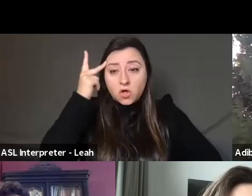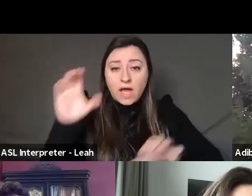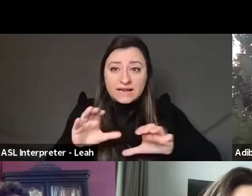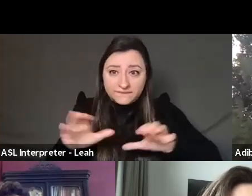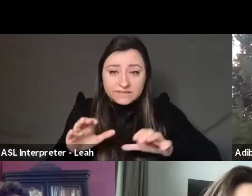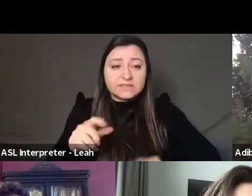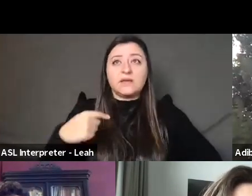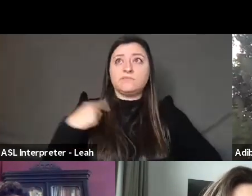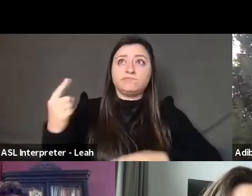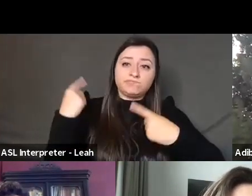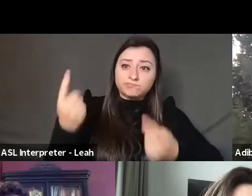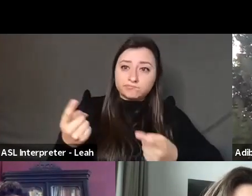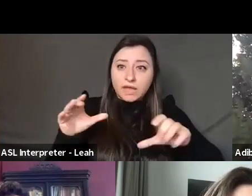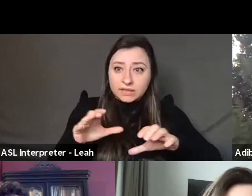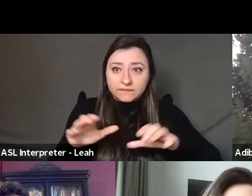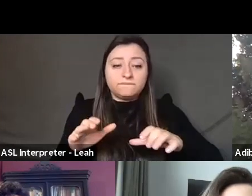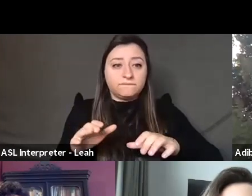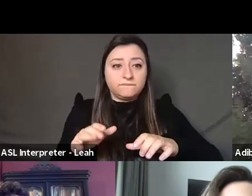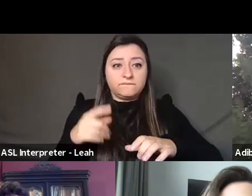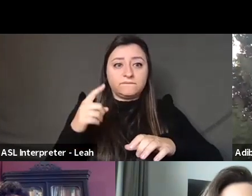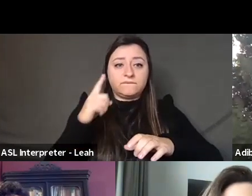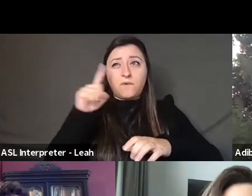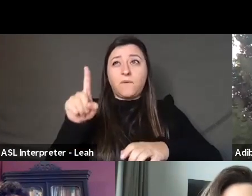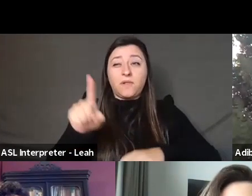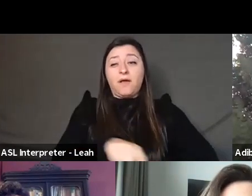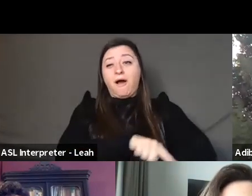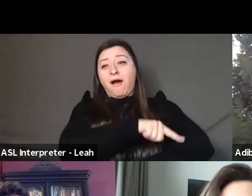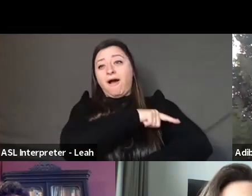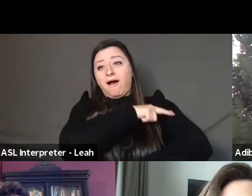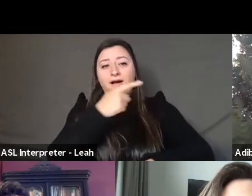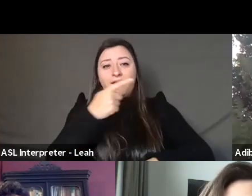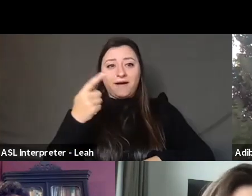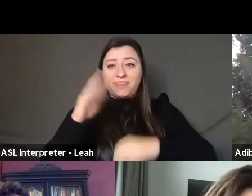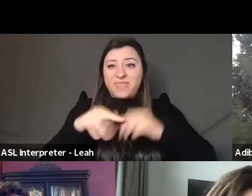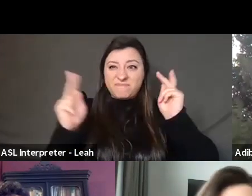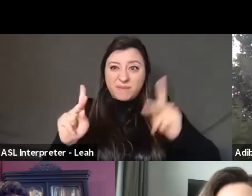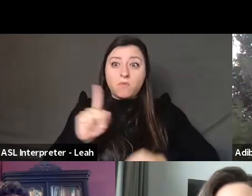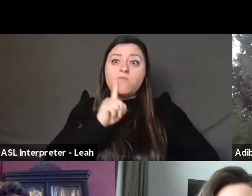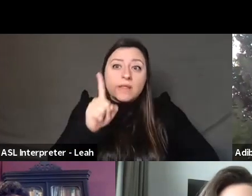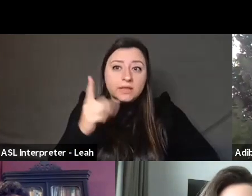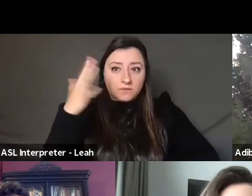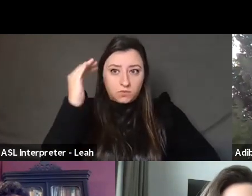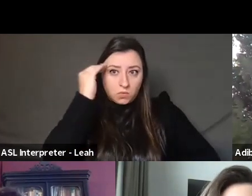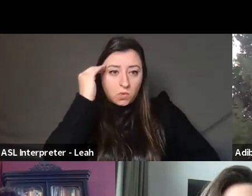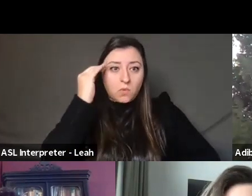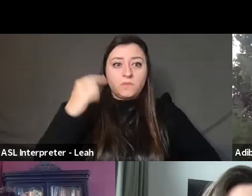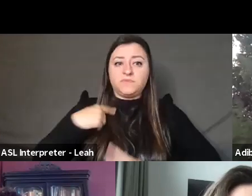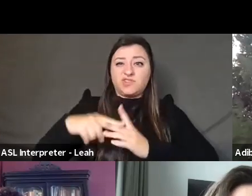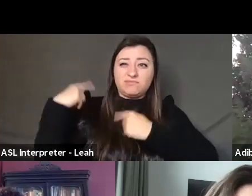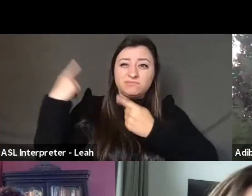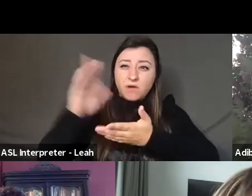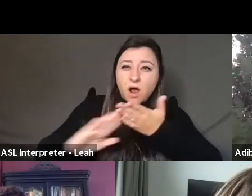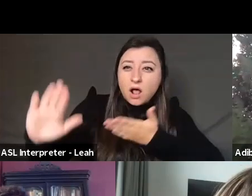been active in for way longer than people have known. It started since my college